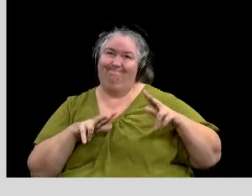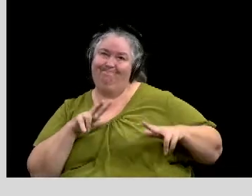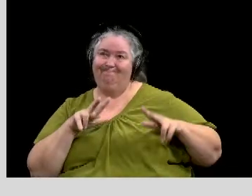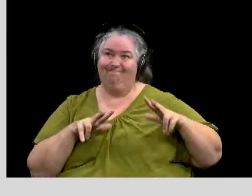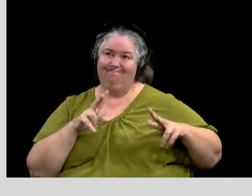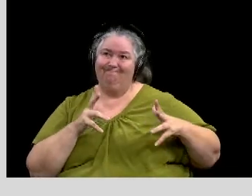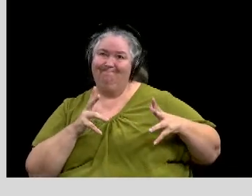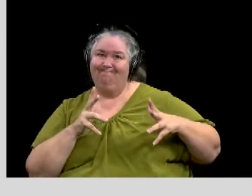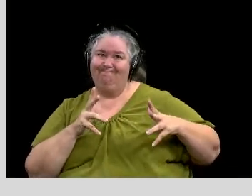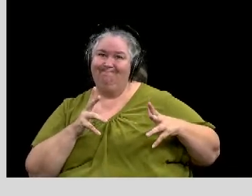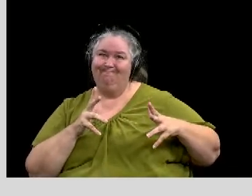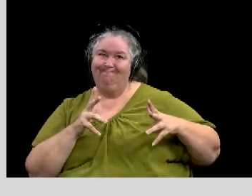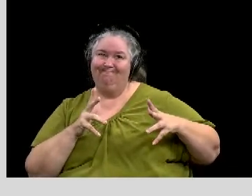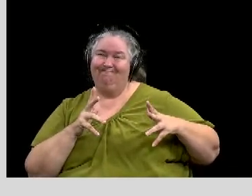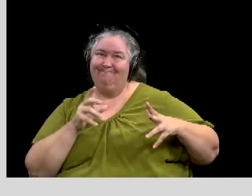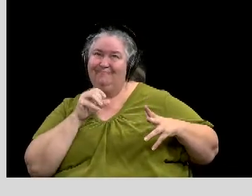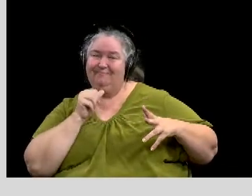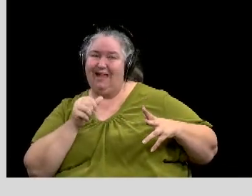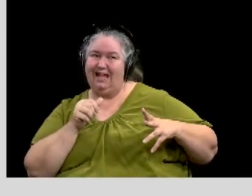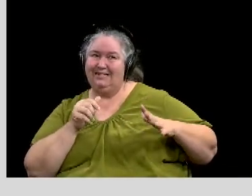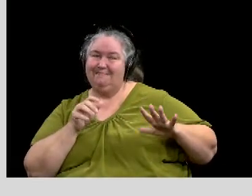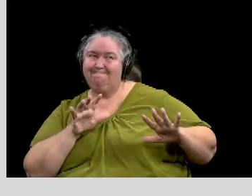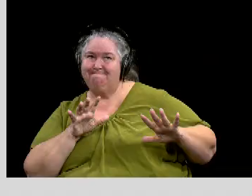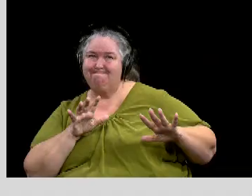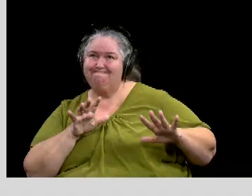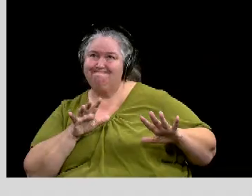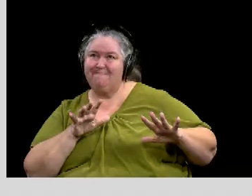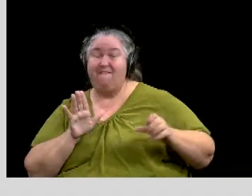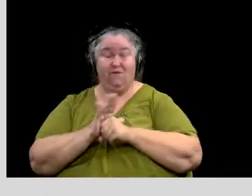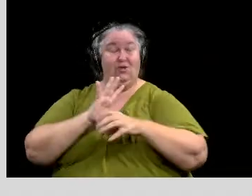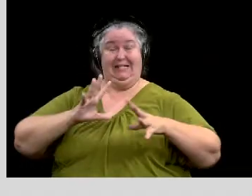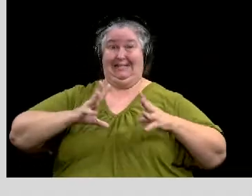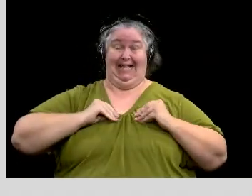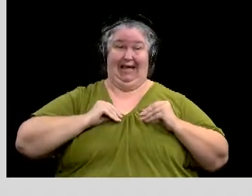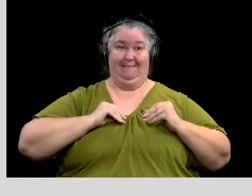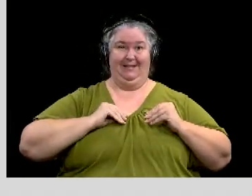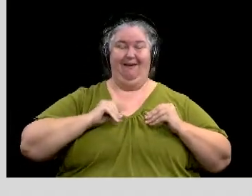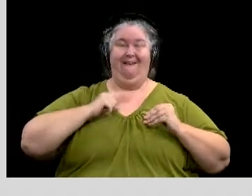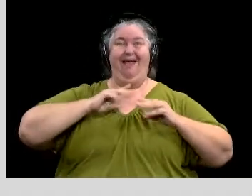really sort of at peace about that yet, though. So,